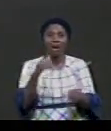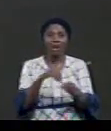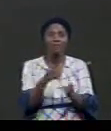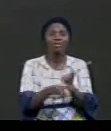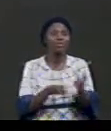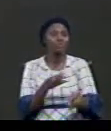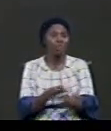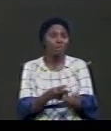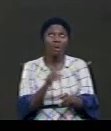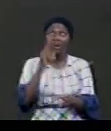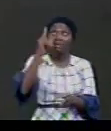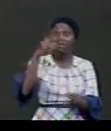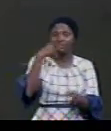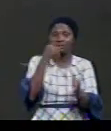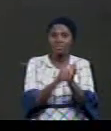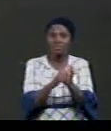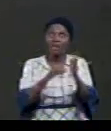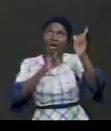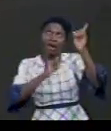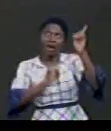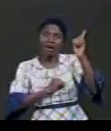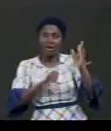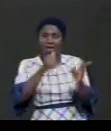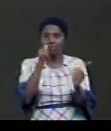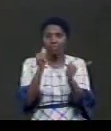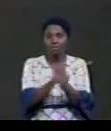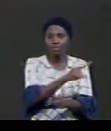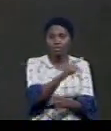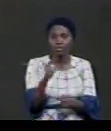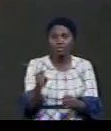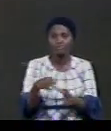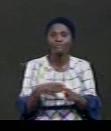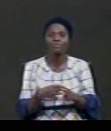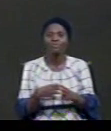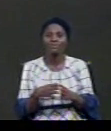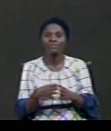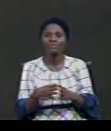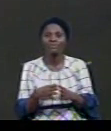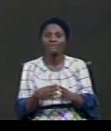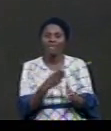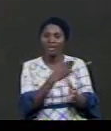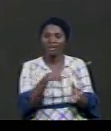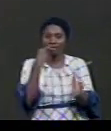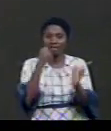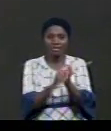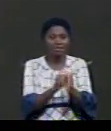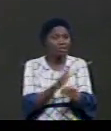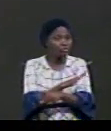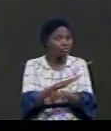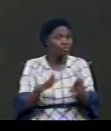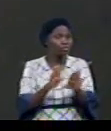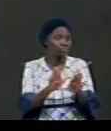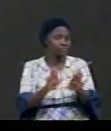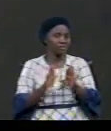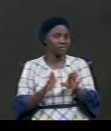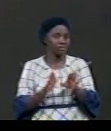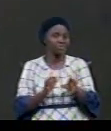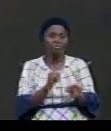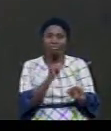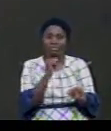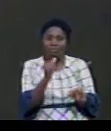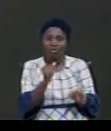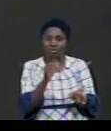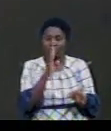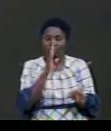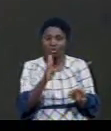I am with you. And the consequence is, fear thou not. Neither be dismayed,